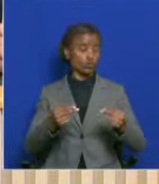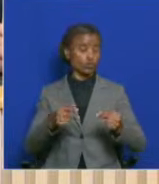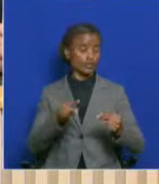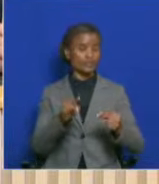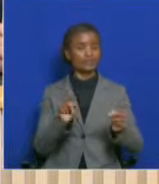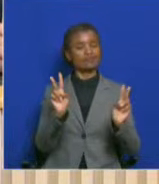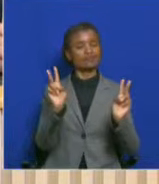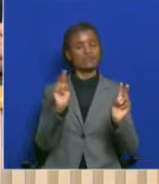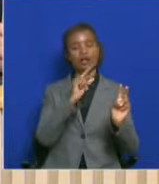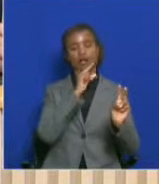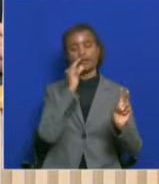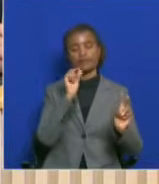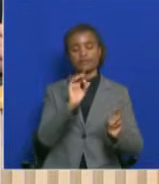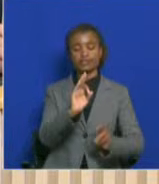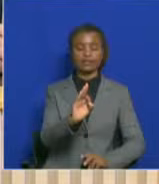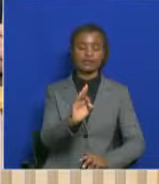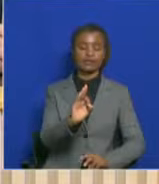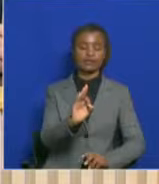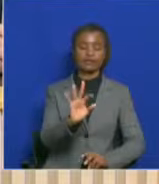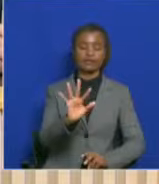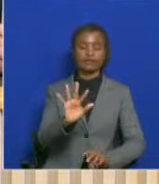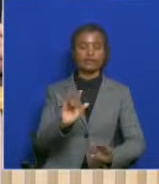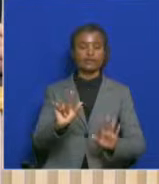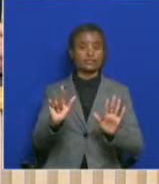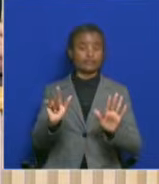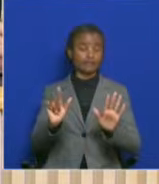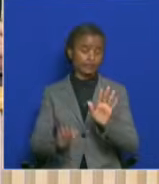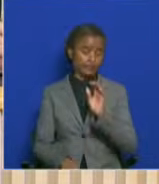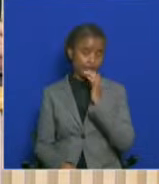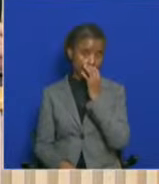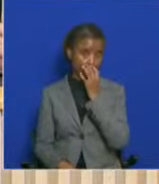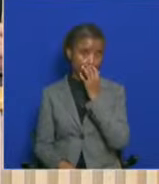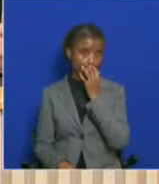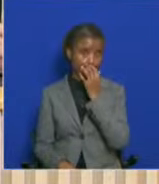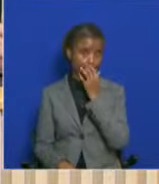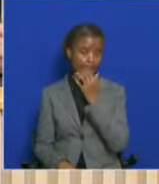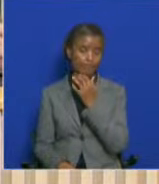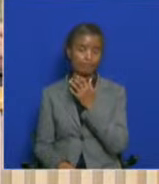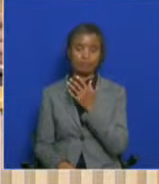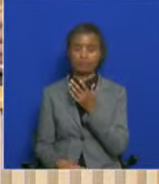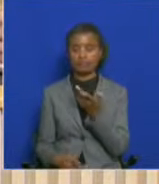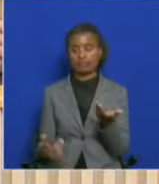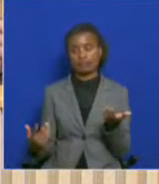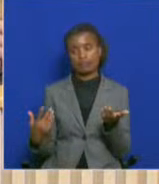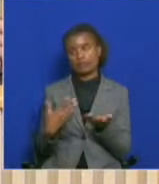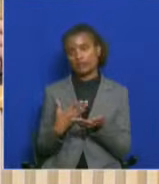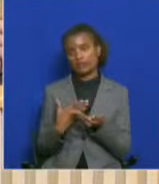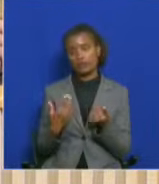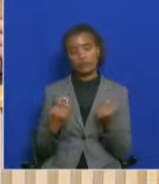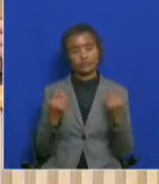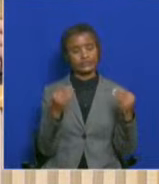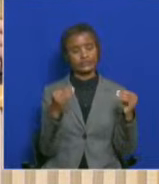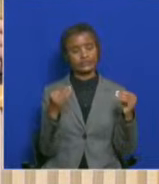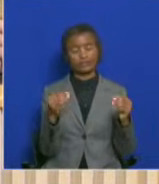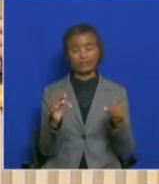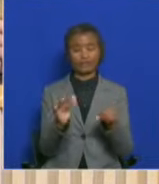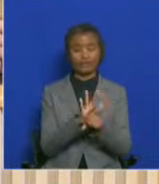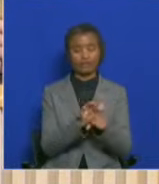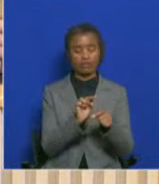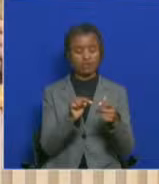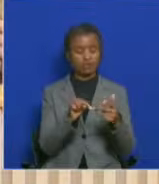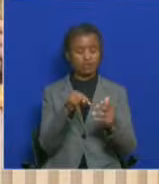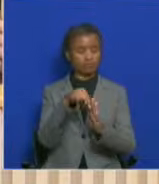it is, I mean, I don't know the full details of the business, but it's a kind of place where you would go if you